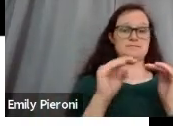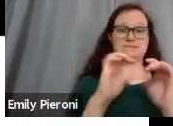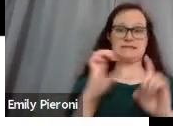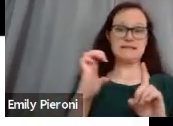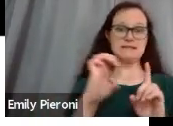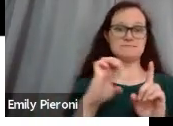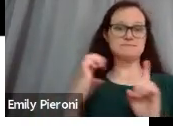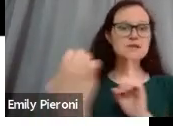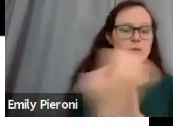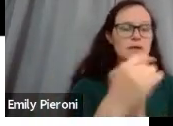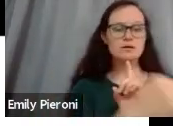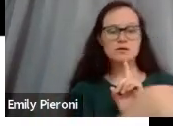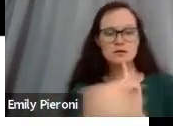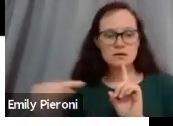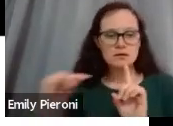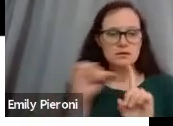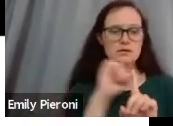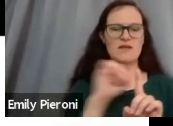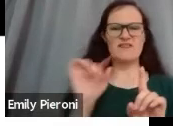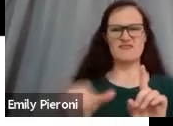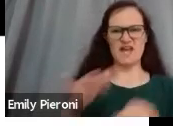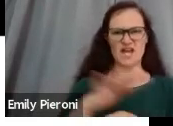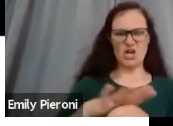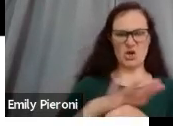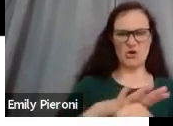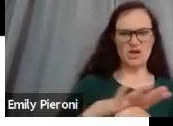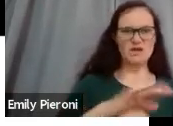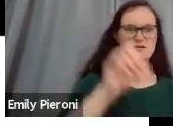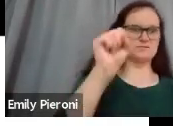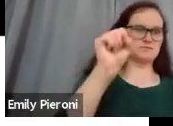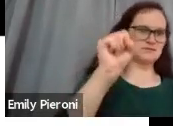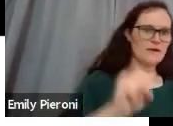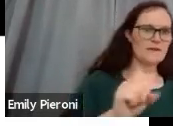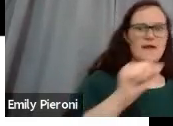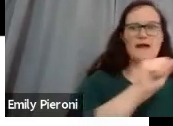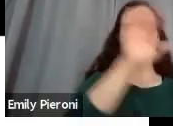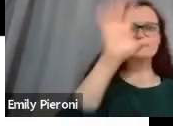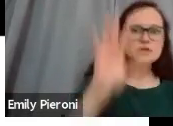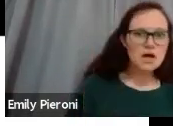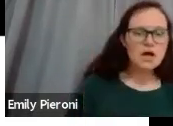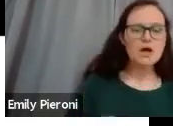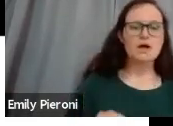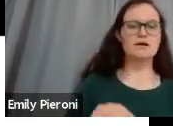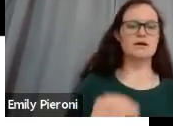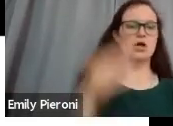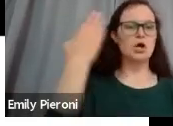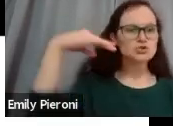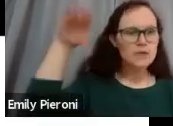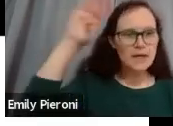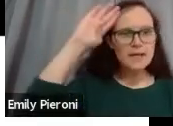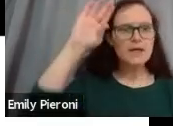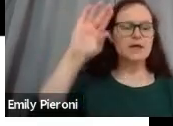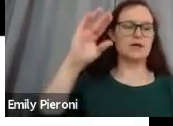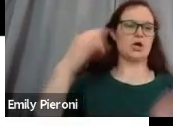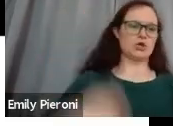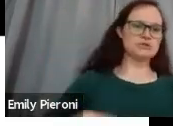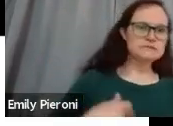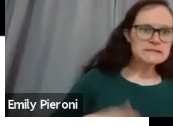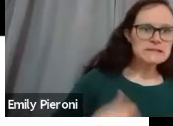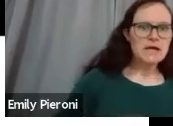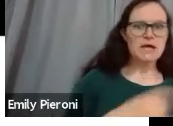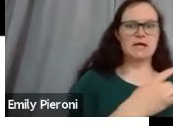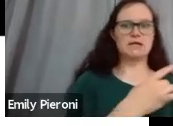includes Australia and the Southern Hemisphere and South Africa and Argentina and Chile and parts of